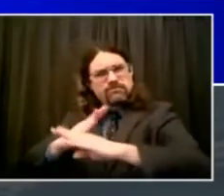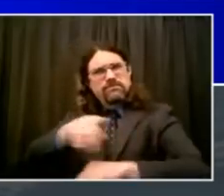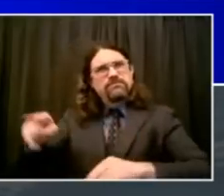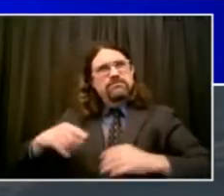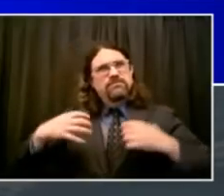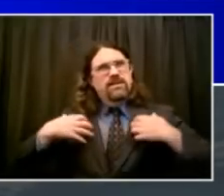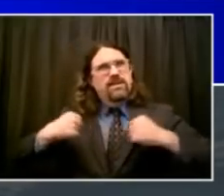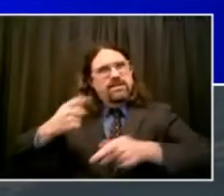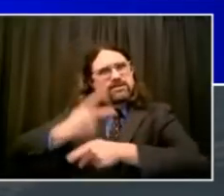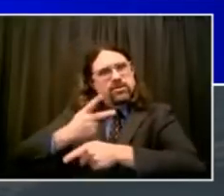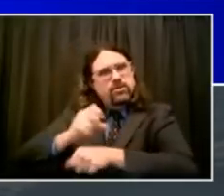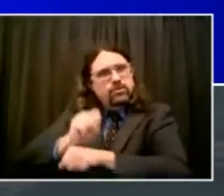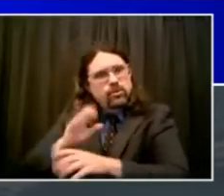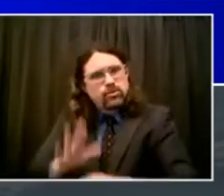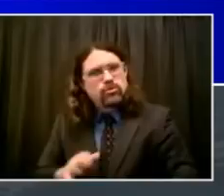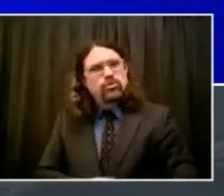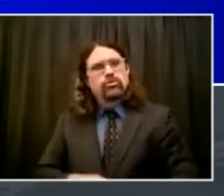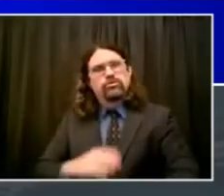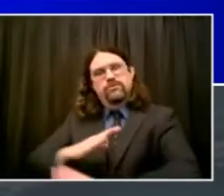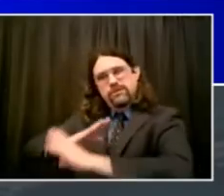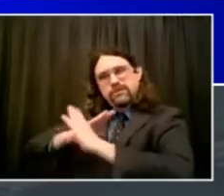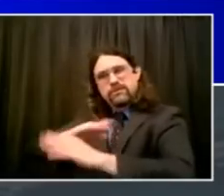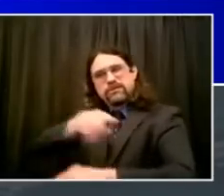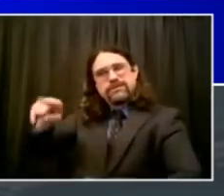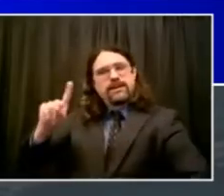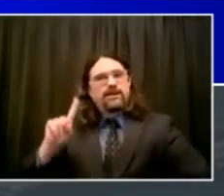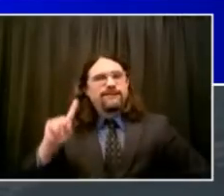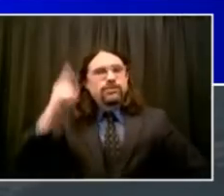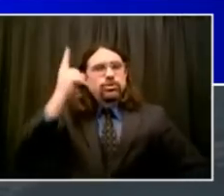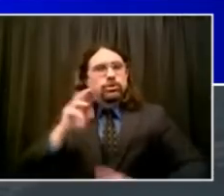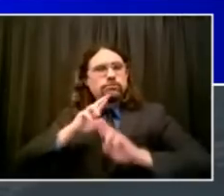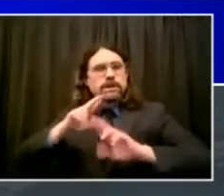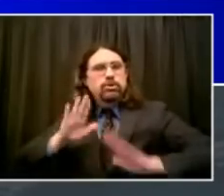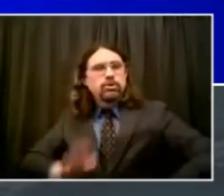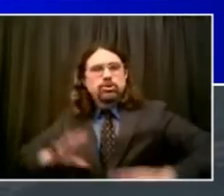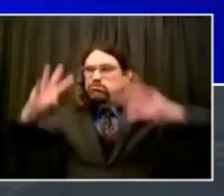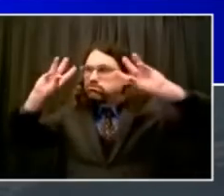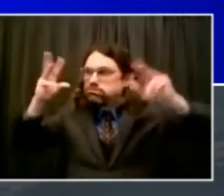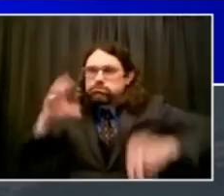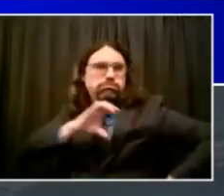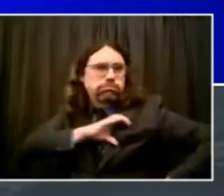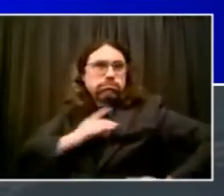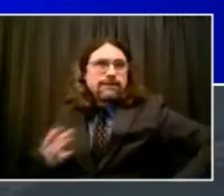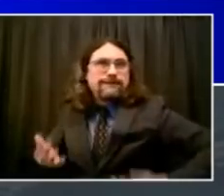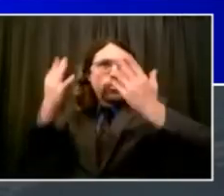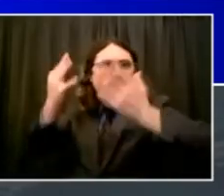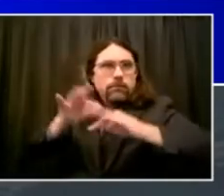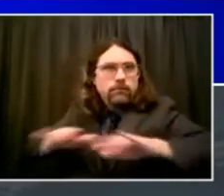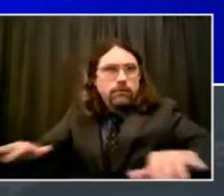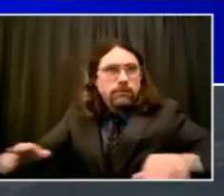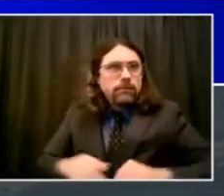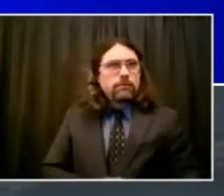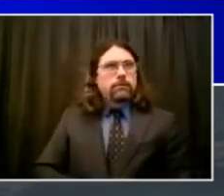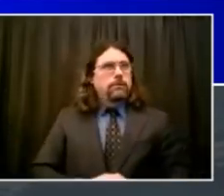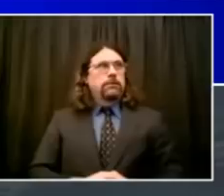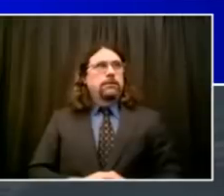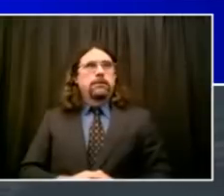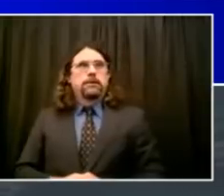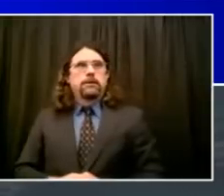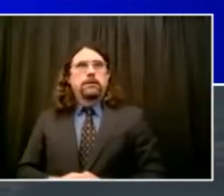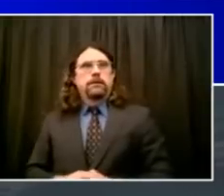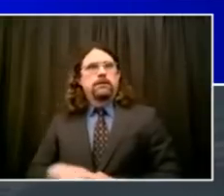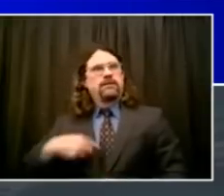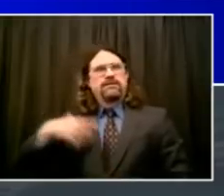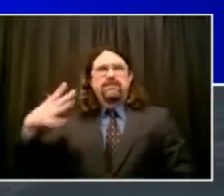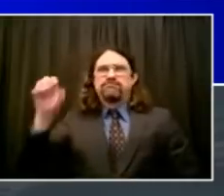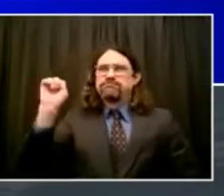the beginning of this process, we said we had to protect the people who are protecting us. The first responders